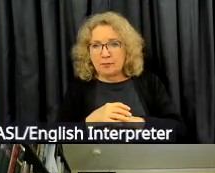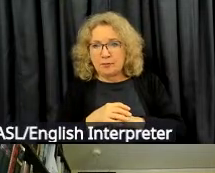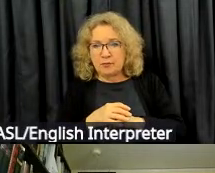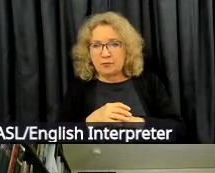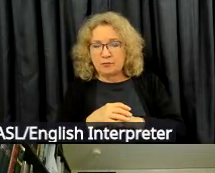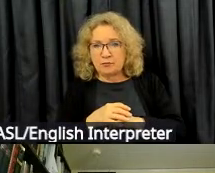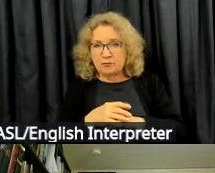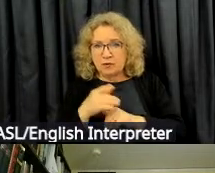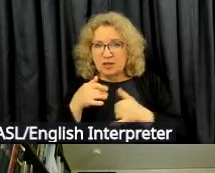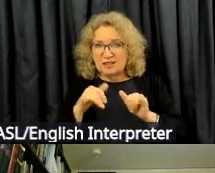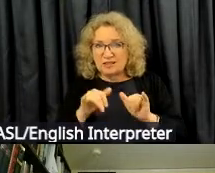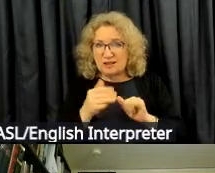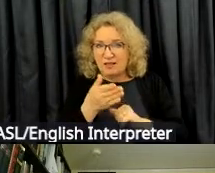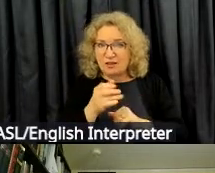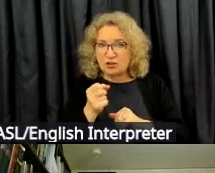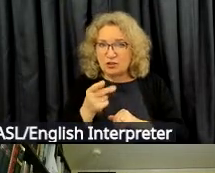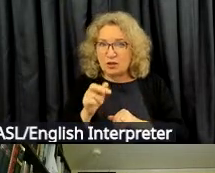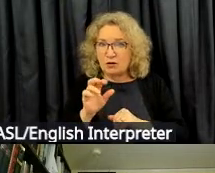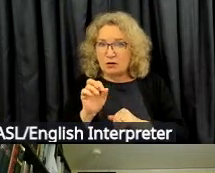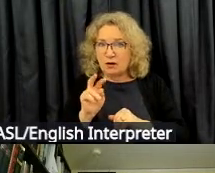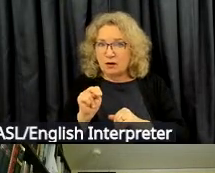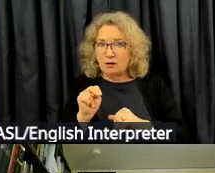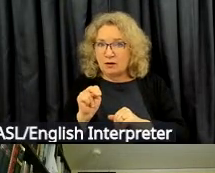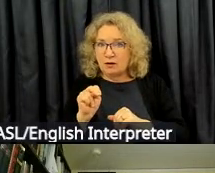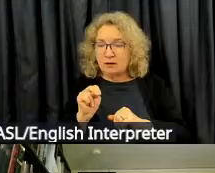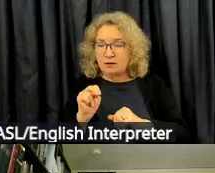Are you there, Sharon?